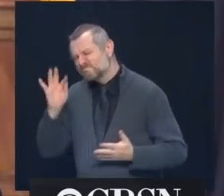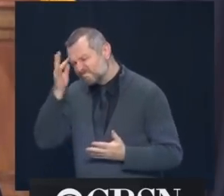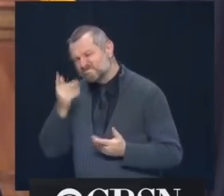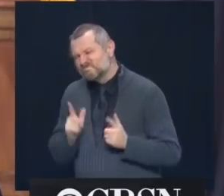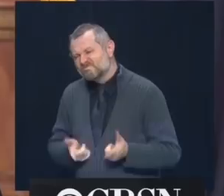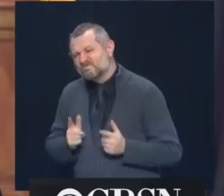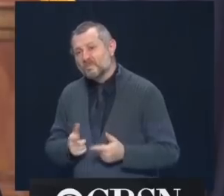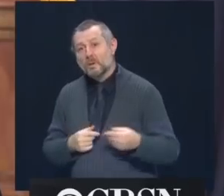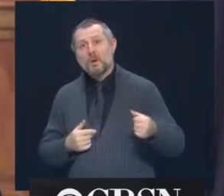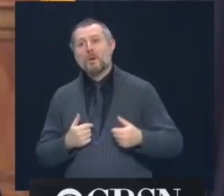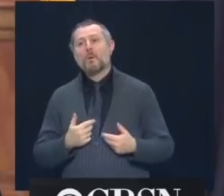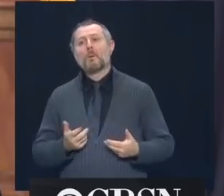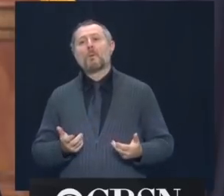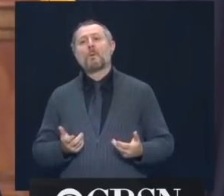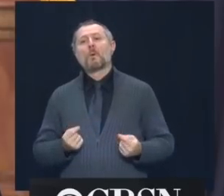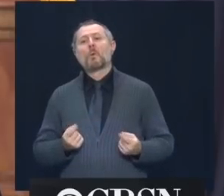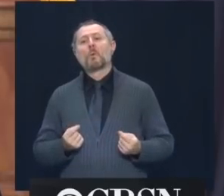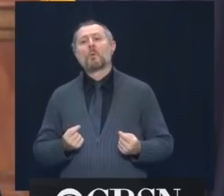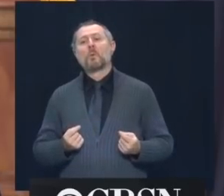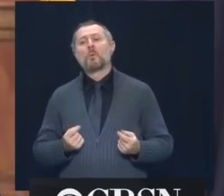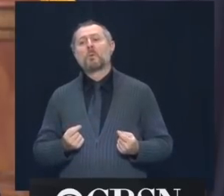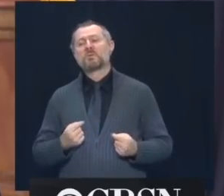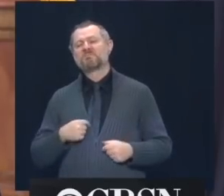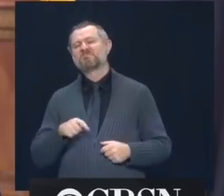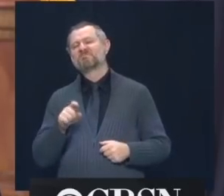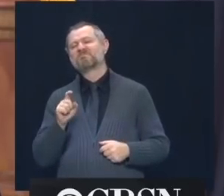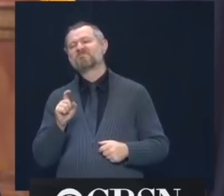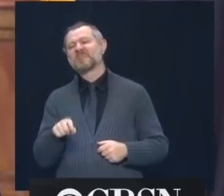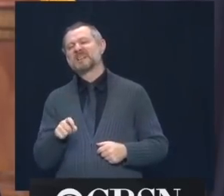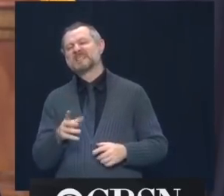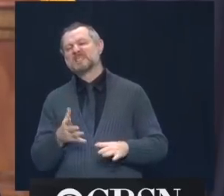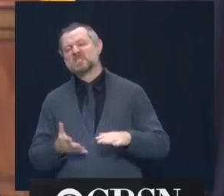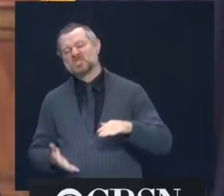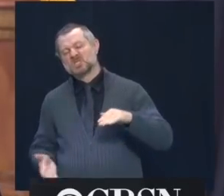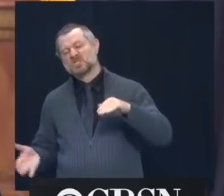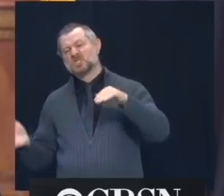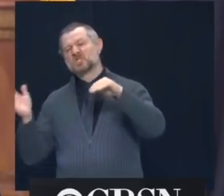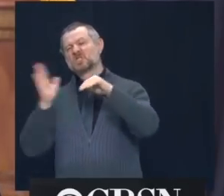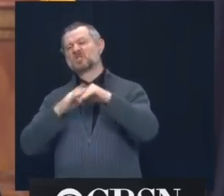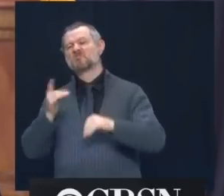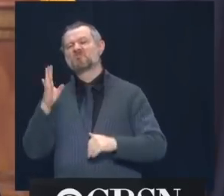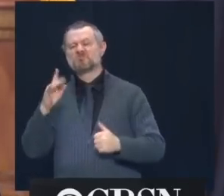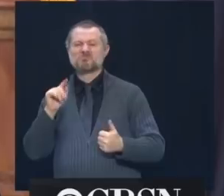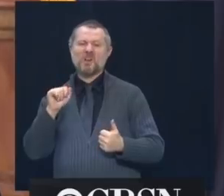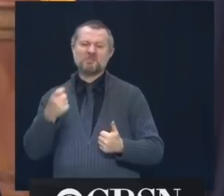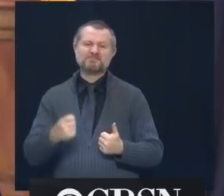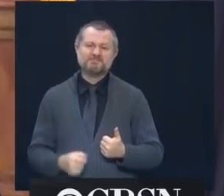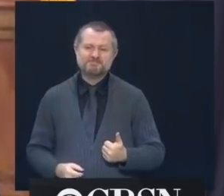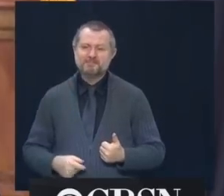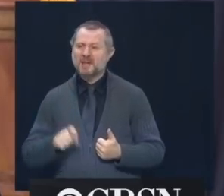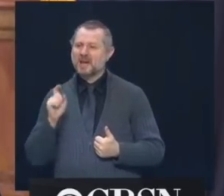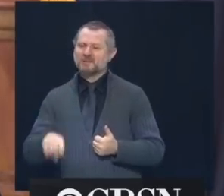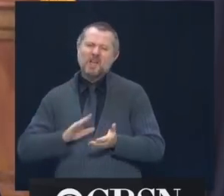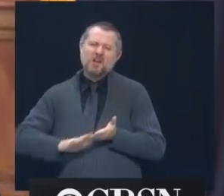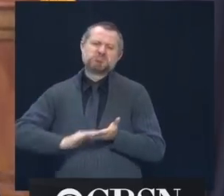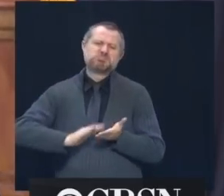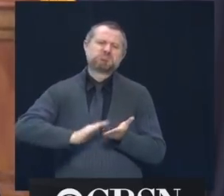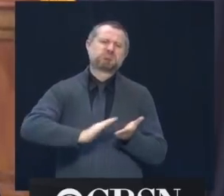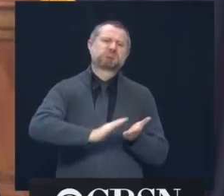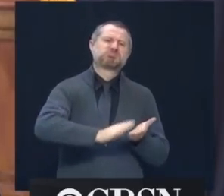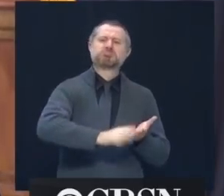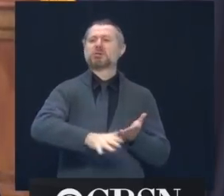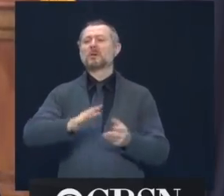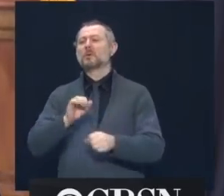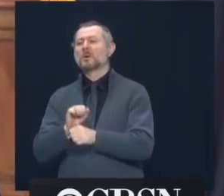you're going to have to do tremendous tax increases. You're going to have to do massive layoffs. You're going to have to do